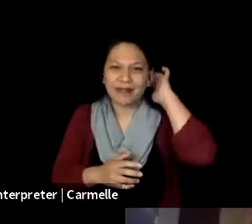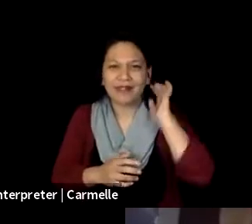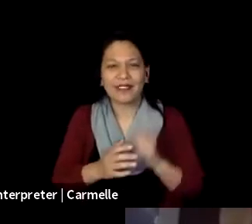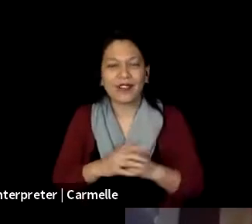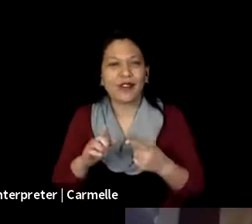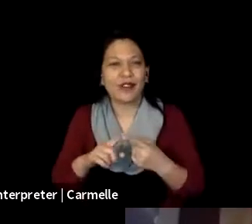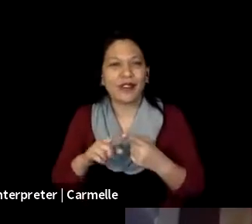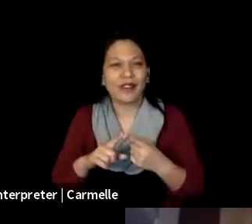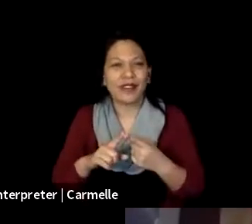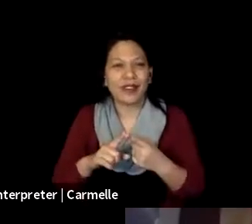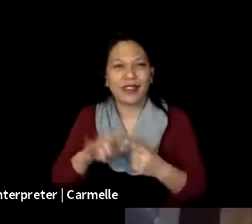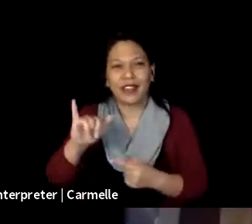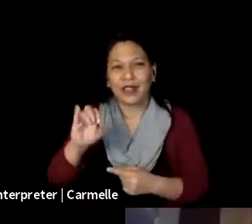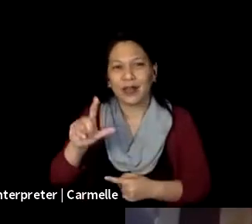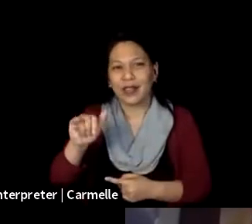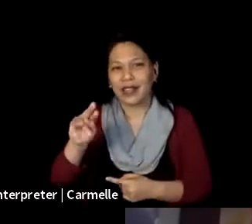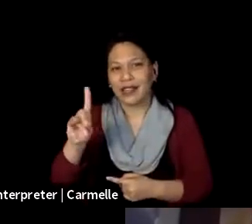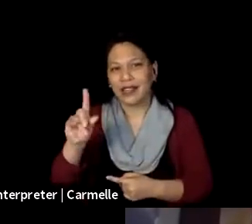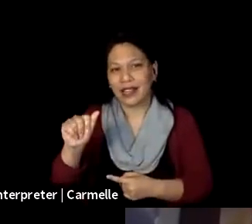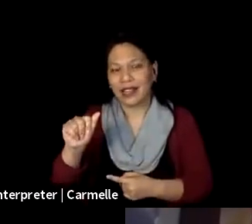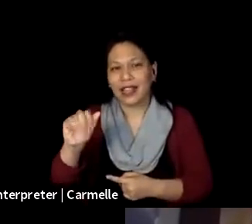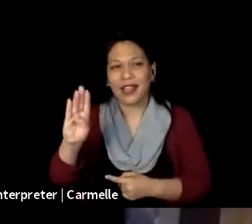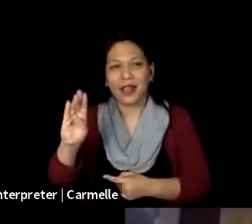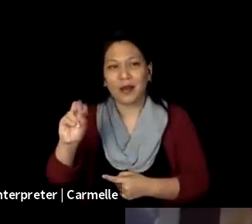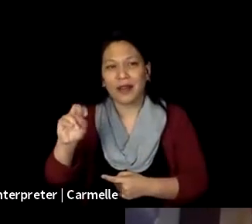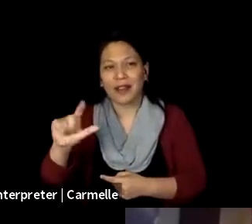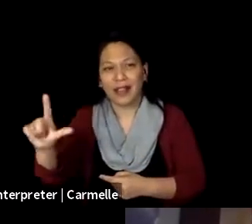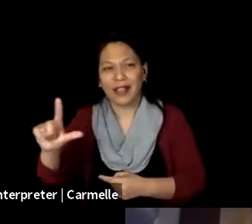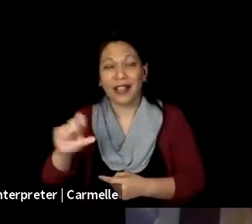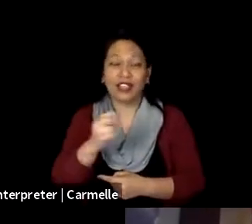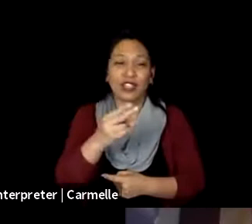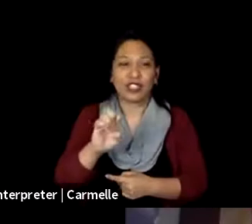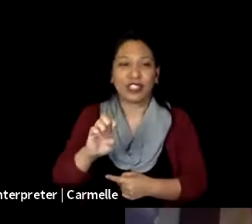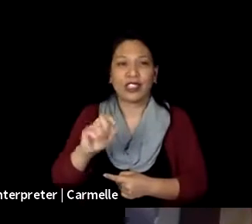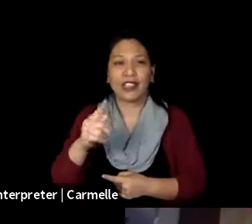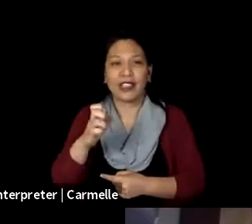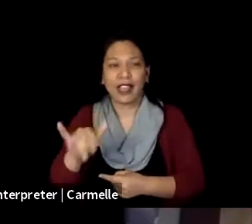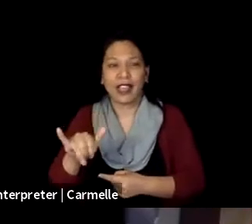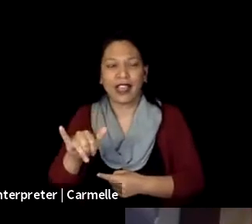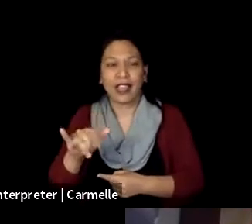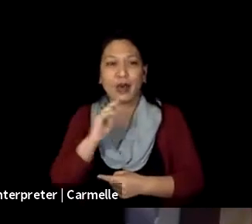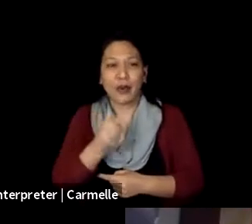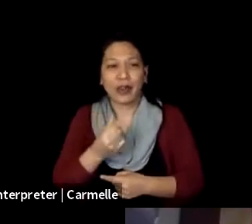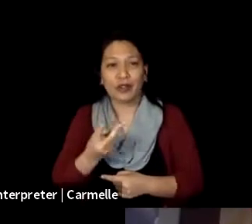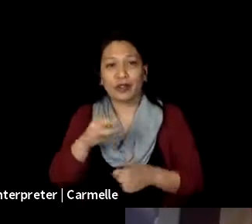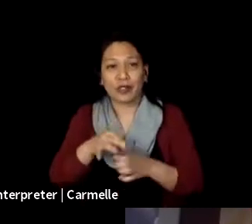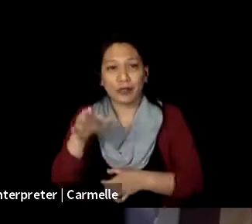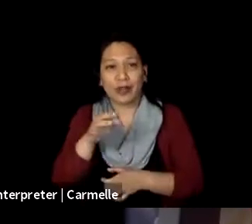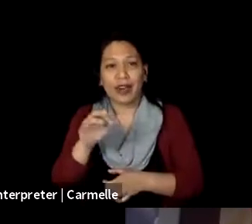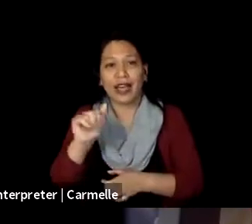with Yolanda. So Yolanda Bonnell, she, they, is a queer two-spirit Anishinaabe and